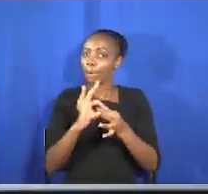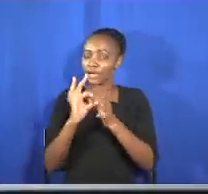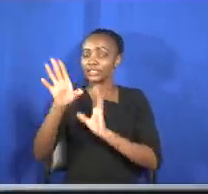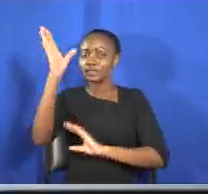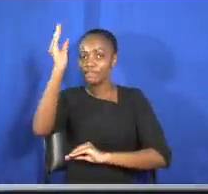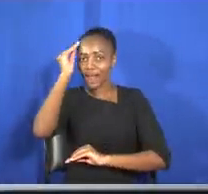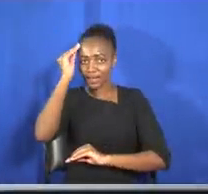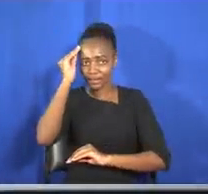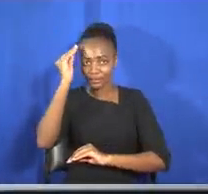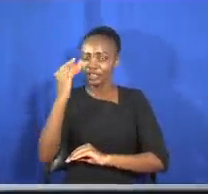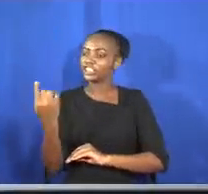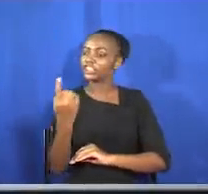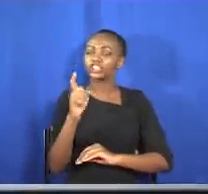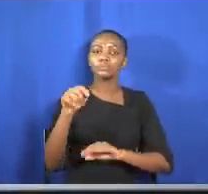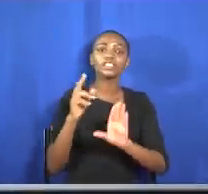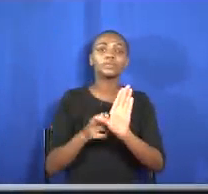the classroom.